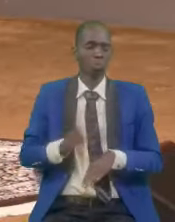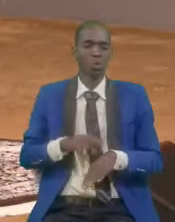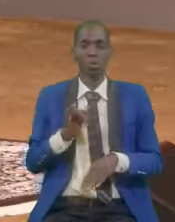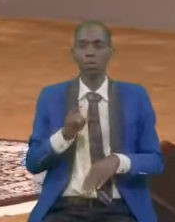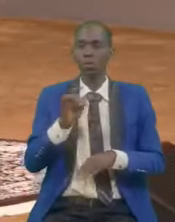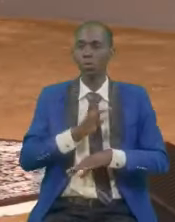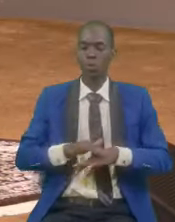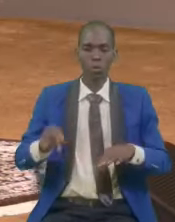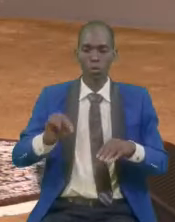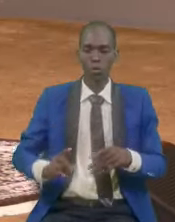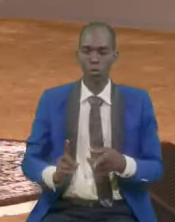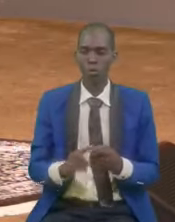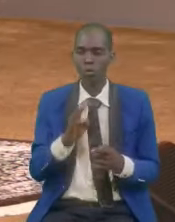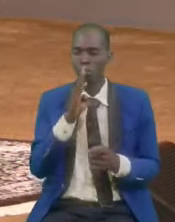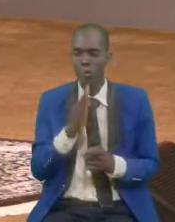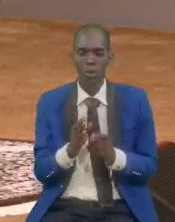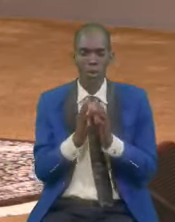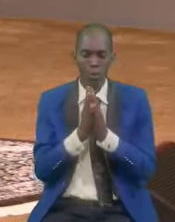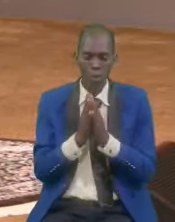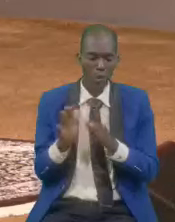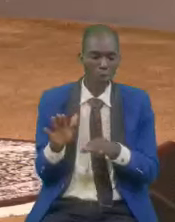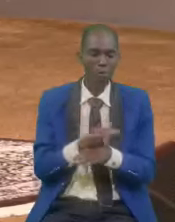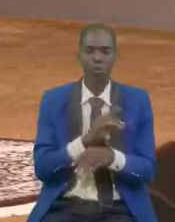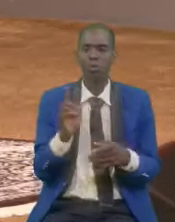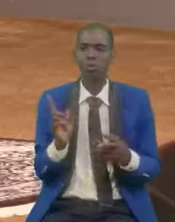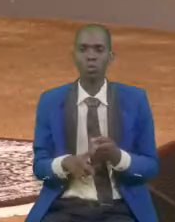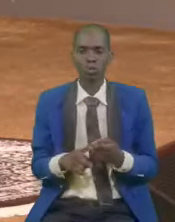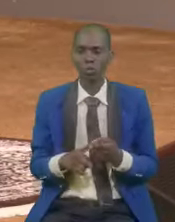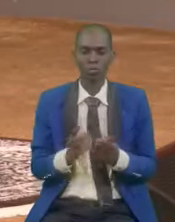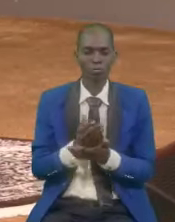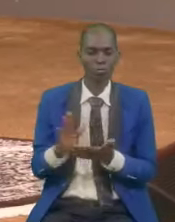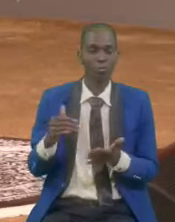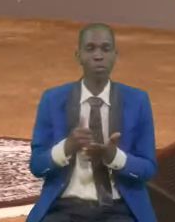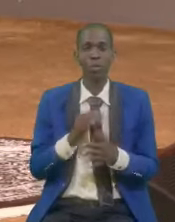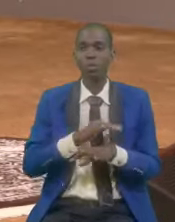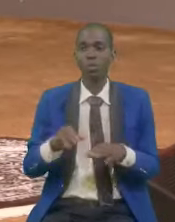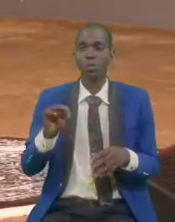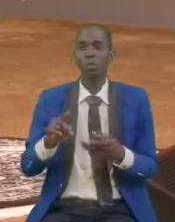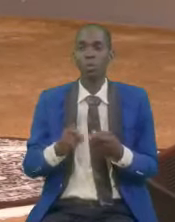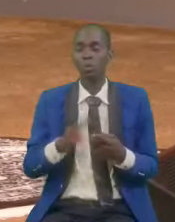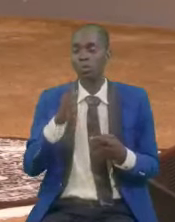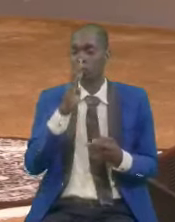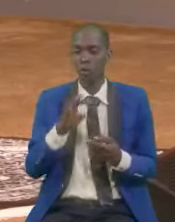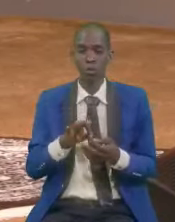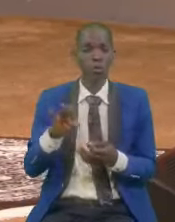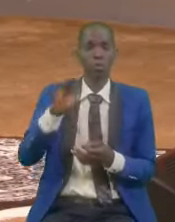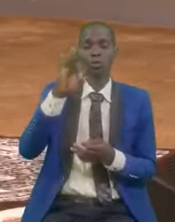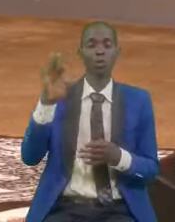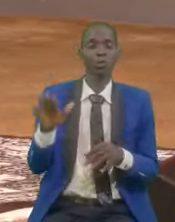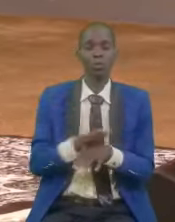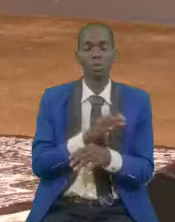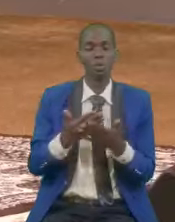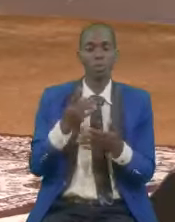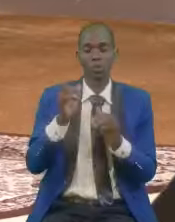be prayerful to be naughty. You don't have to be spiritual to be naughty. You don't